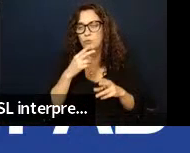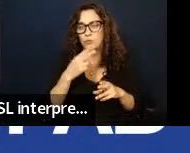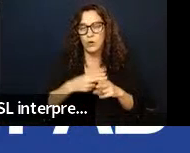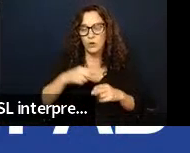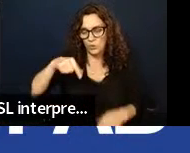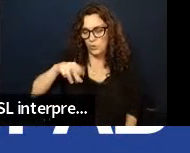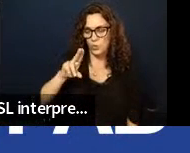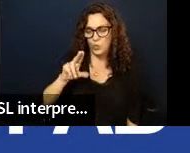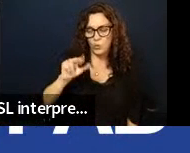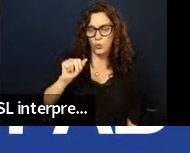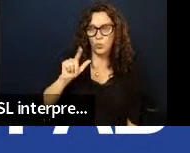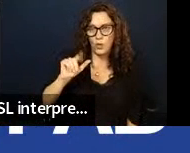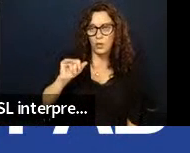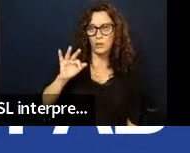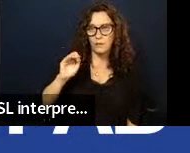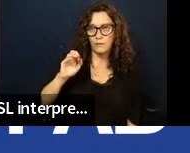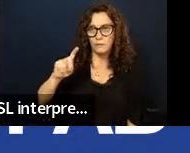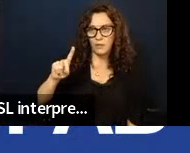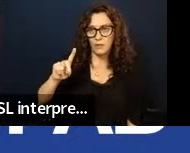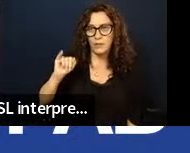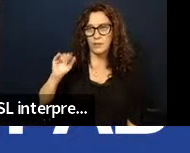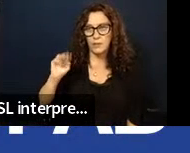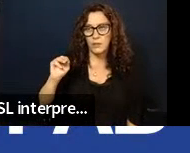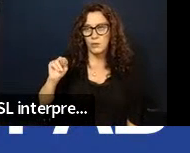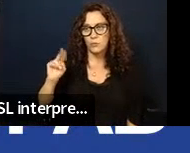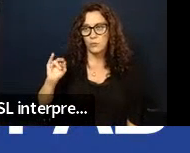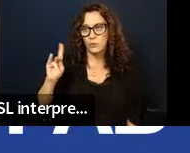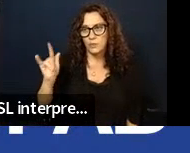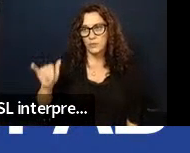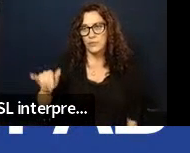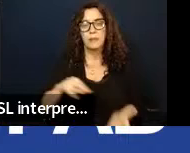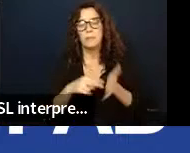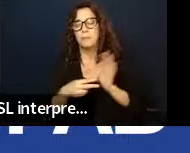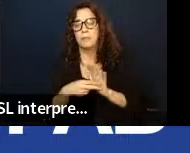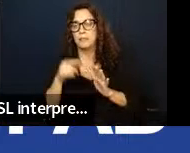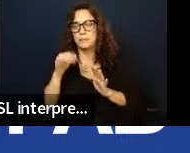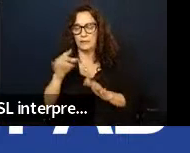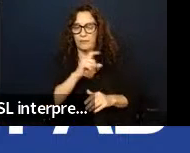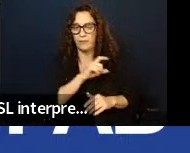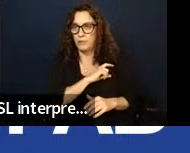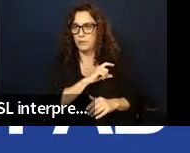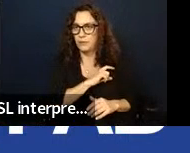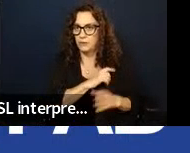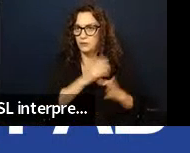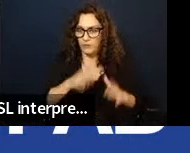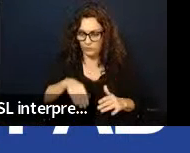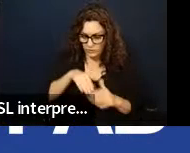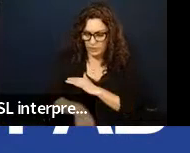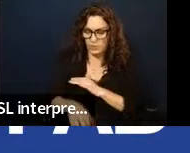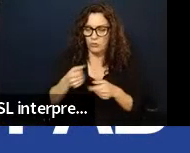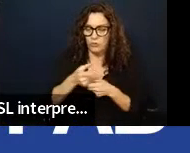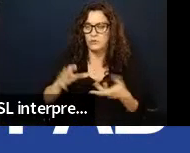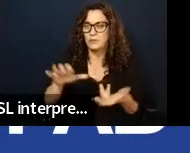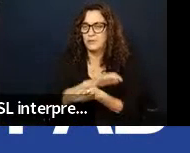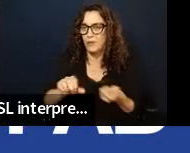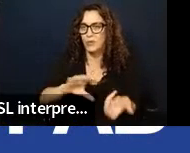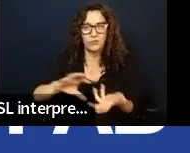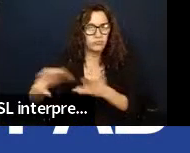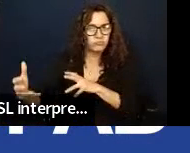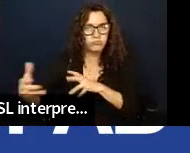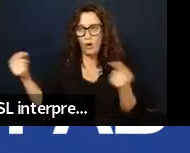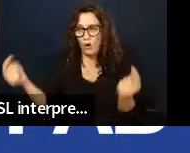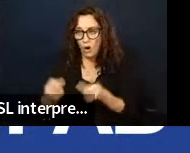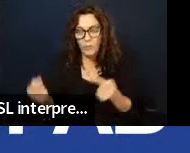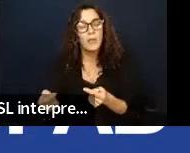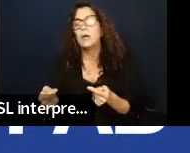which prevents officers from being held personally liable for damage or harm that they have caused in some situations. So